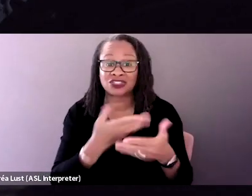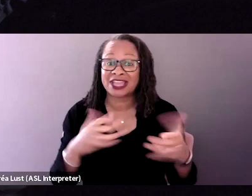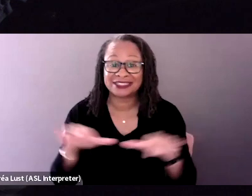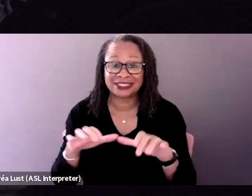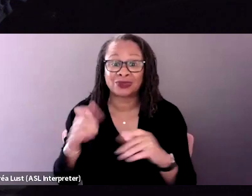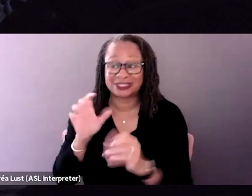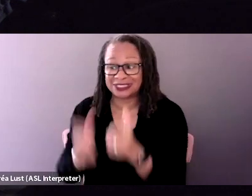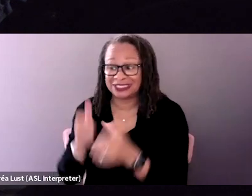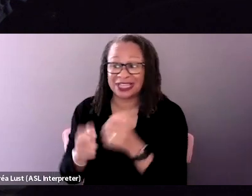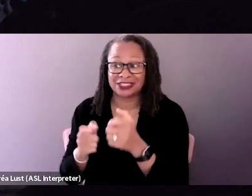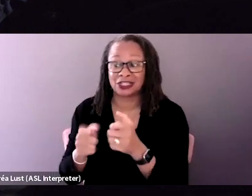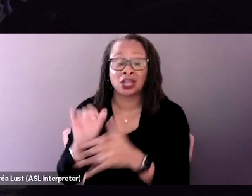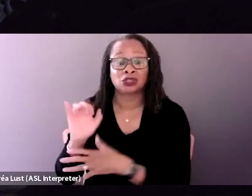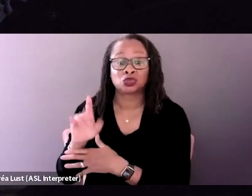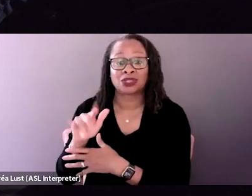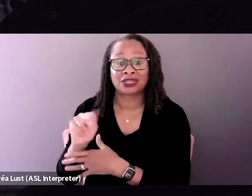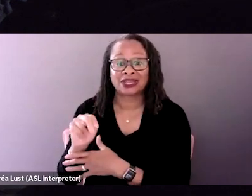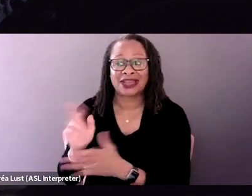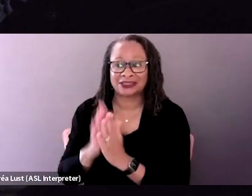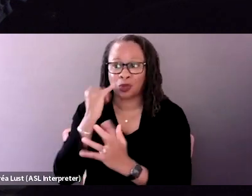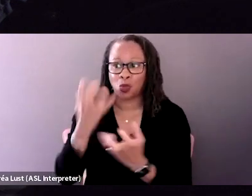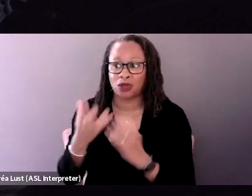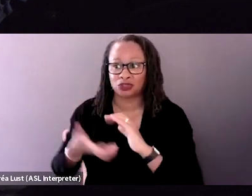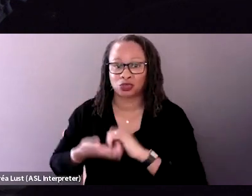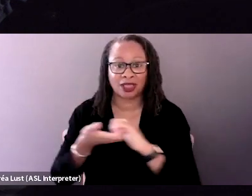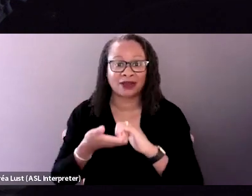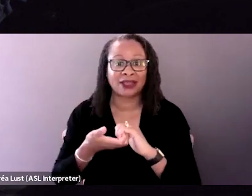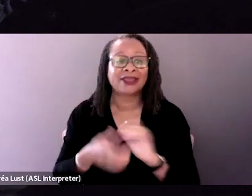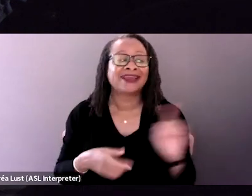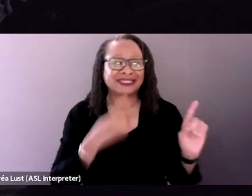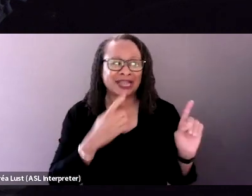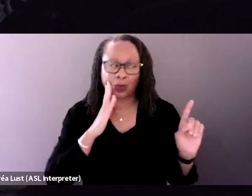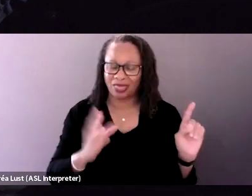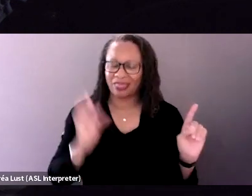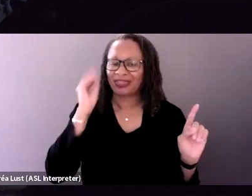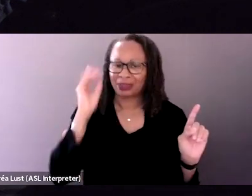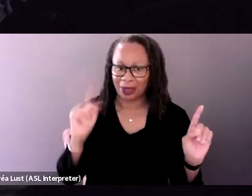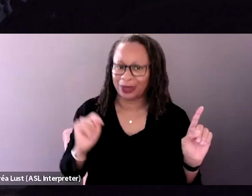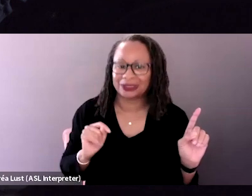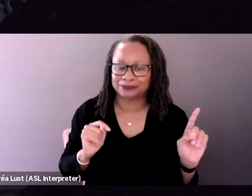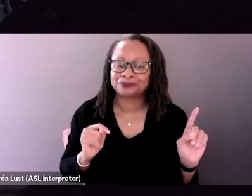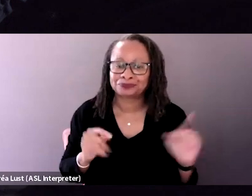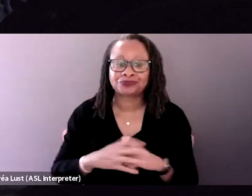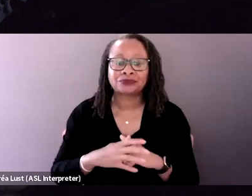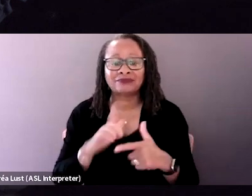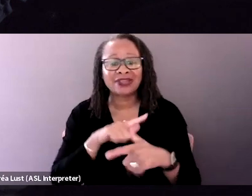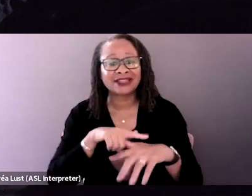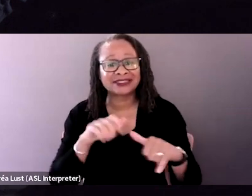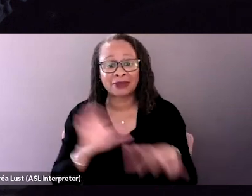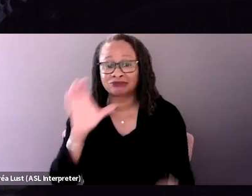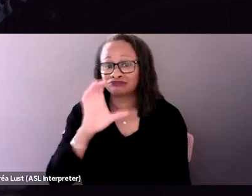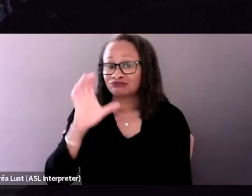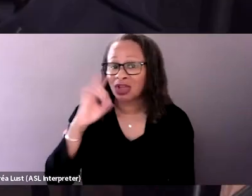wanted to collaborate on something. And he told me he'd think about it. And in the meantime, I went looking for a nation that said they were going to